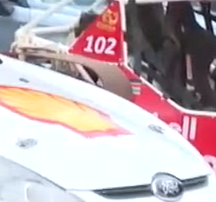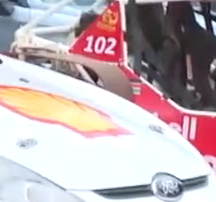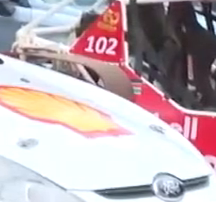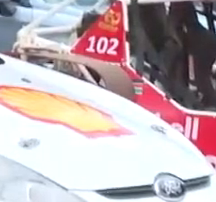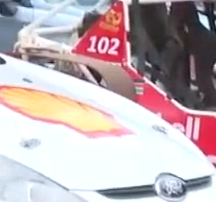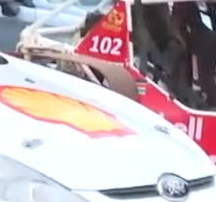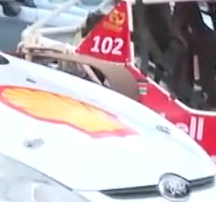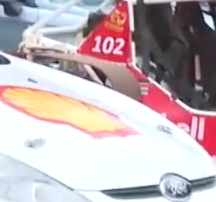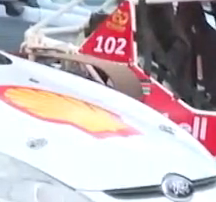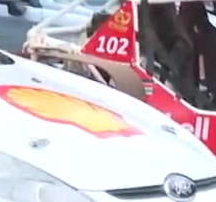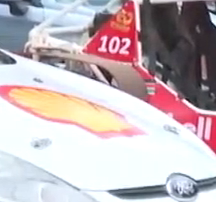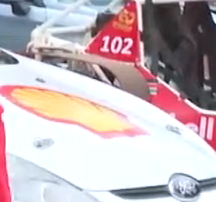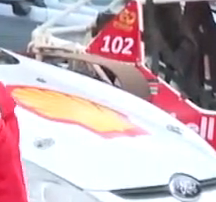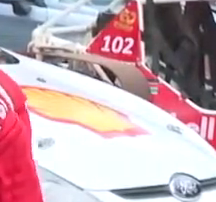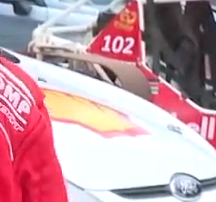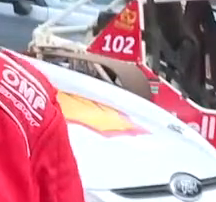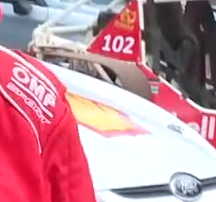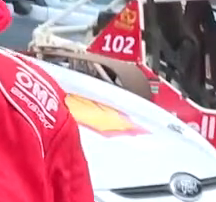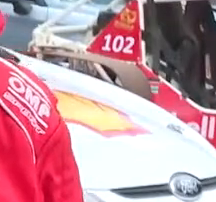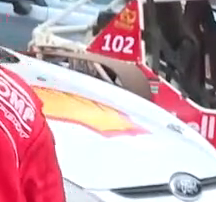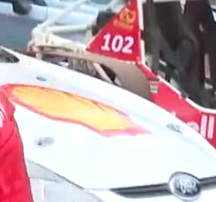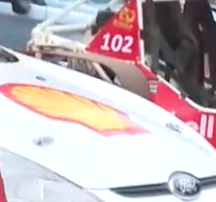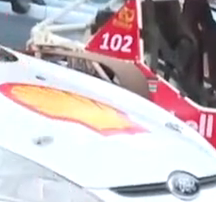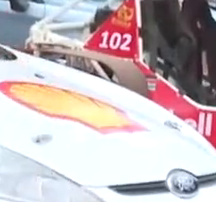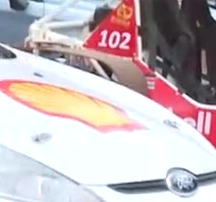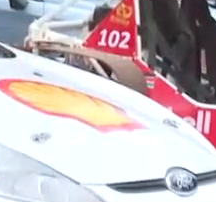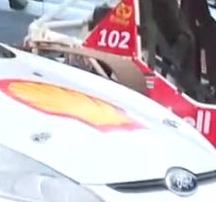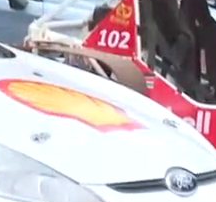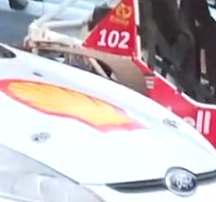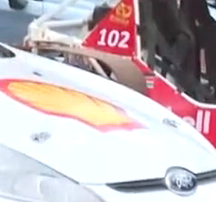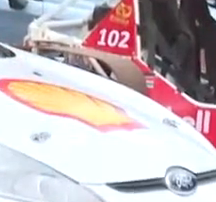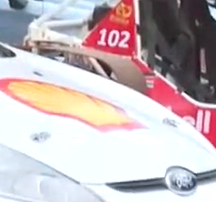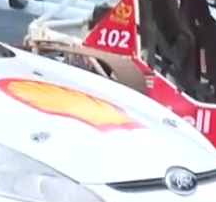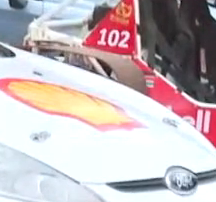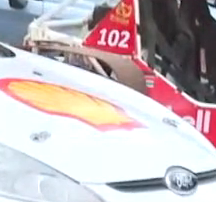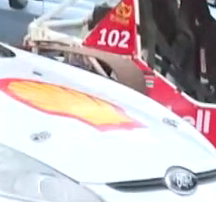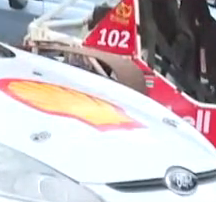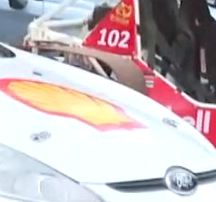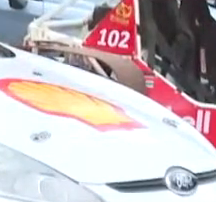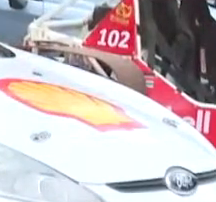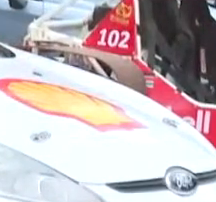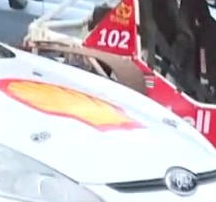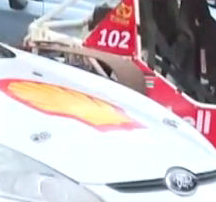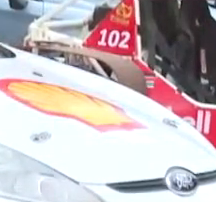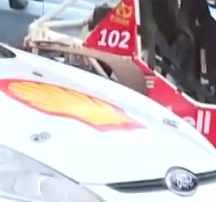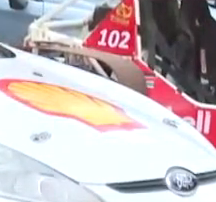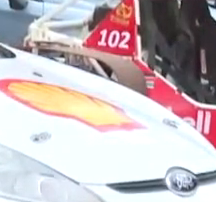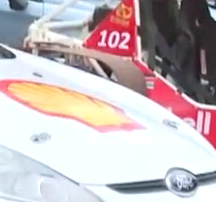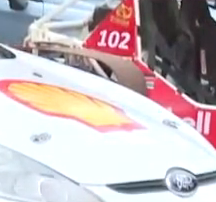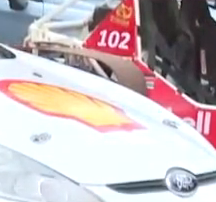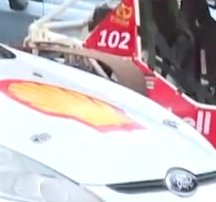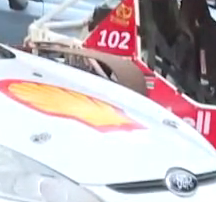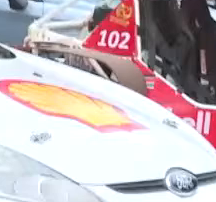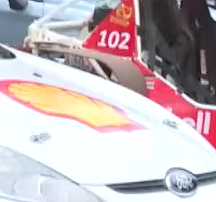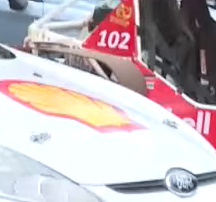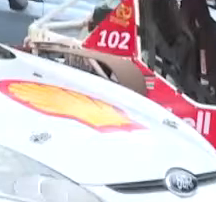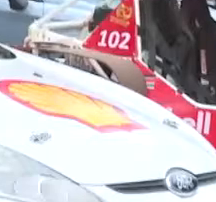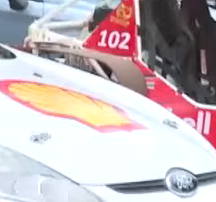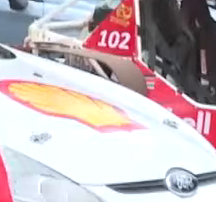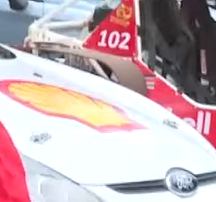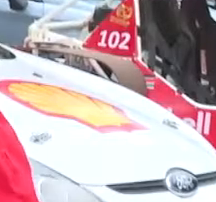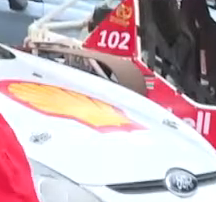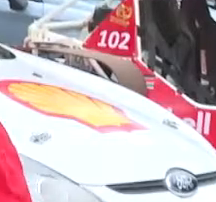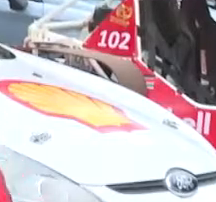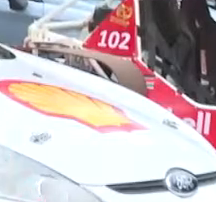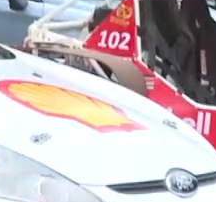experience that takes you to another level. I always believe life is like a book that has many chapters. And this is one of the chapters that we are experiencing. So follow me